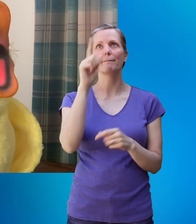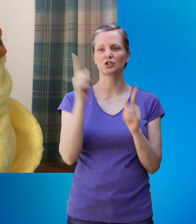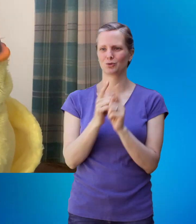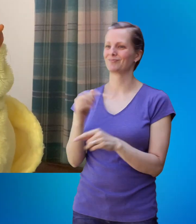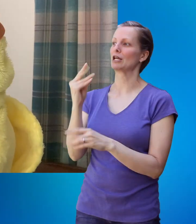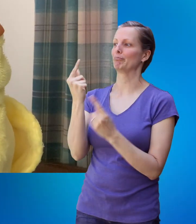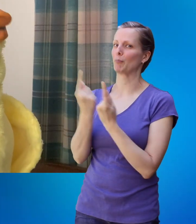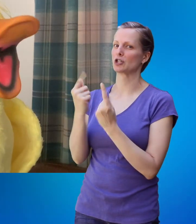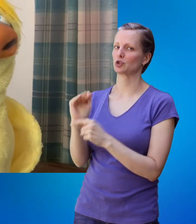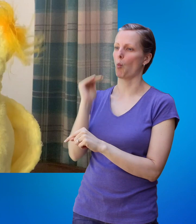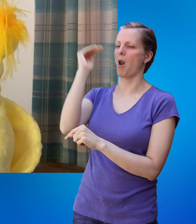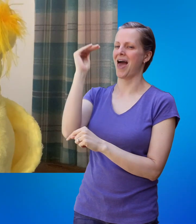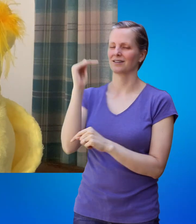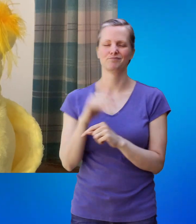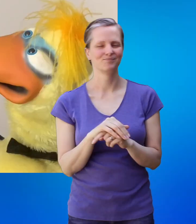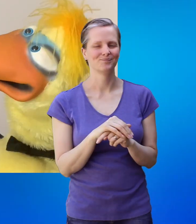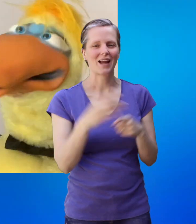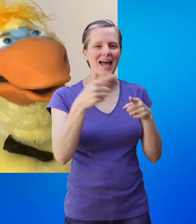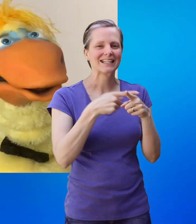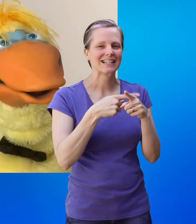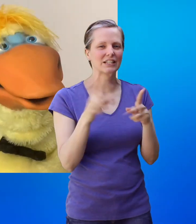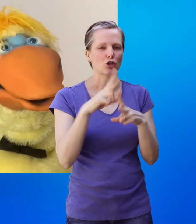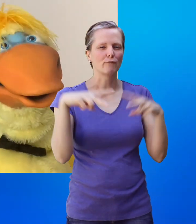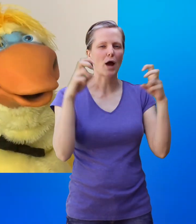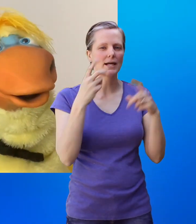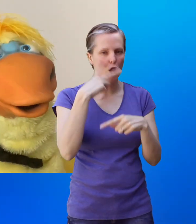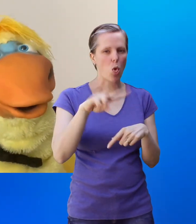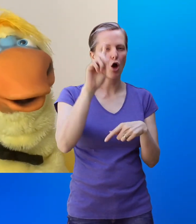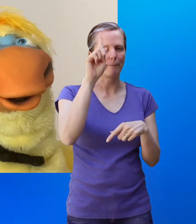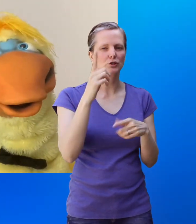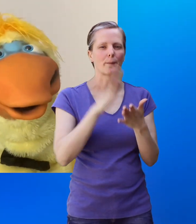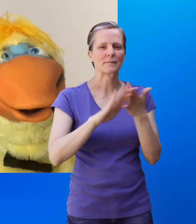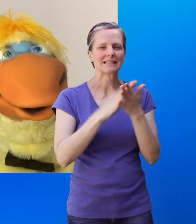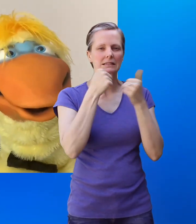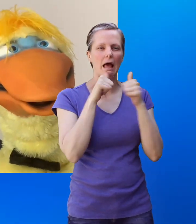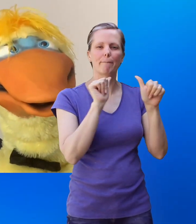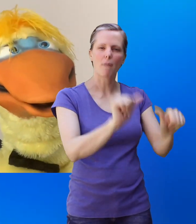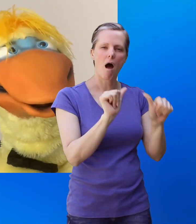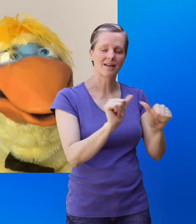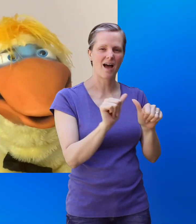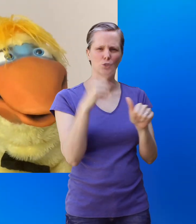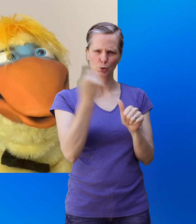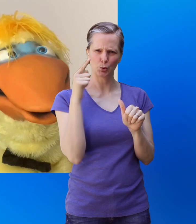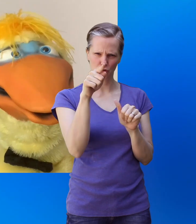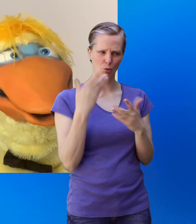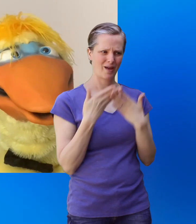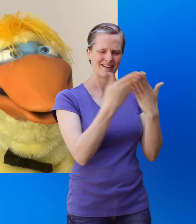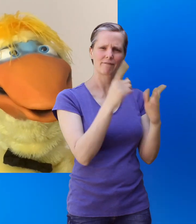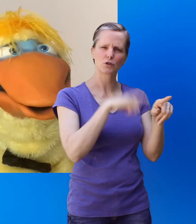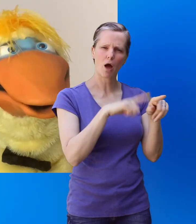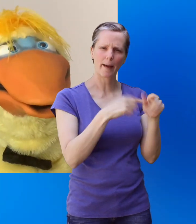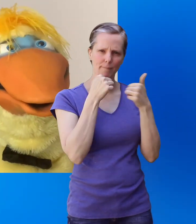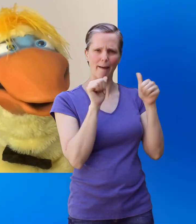who's taller, of course. I wonder who it is that you would look up to, want to be like, want to give your time to. Maybe